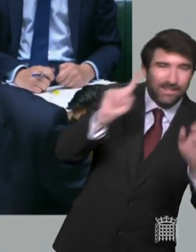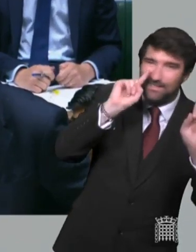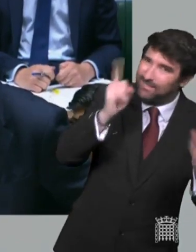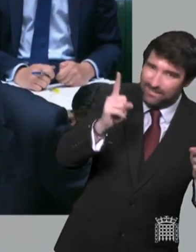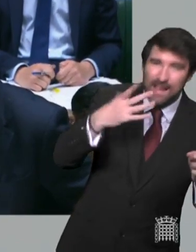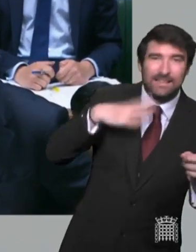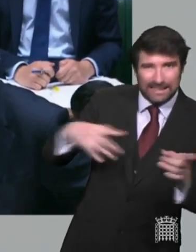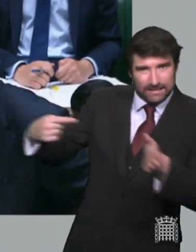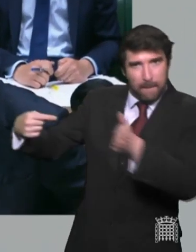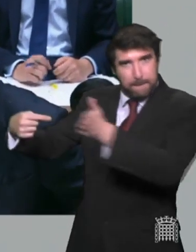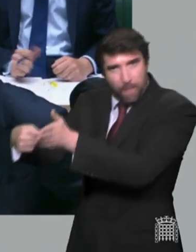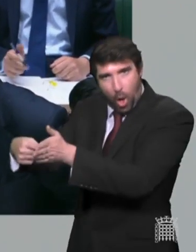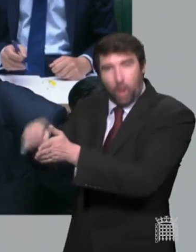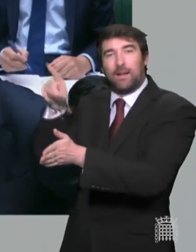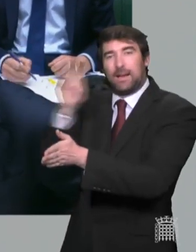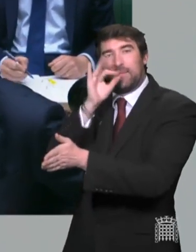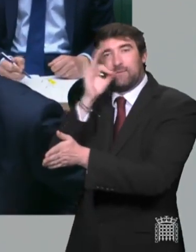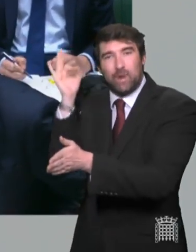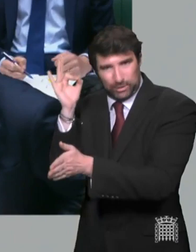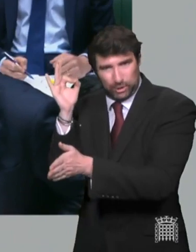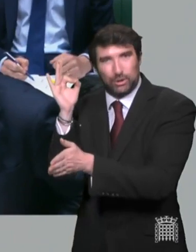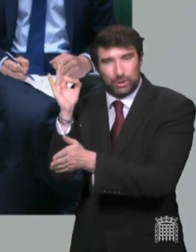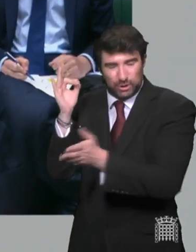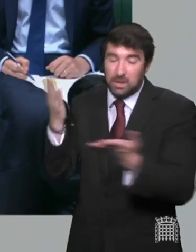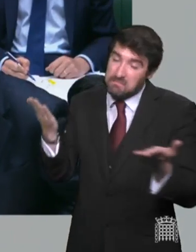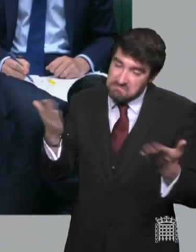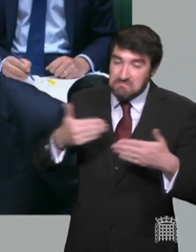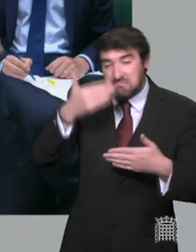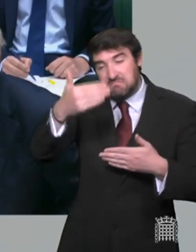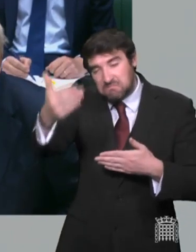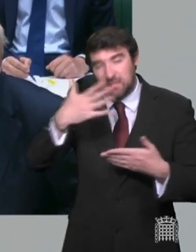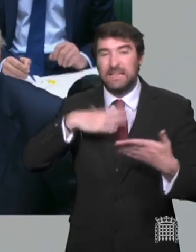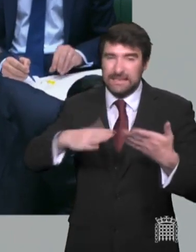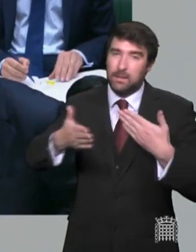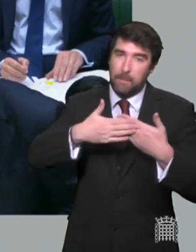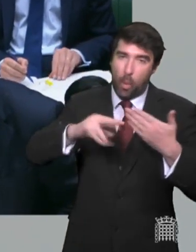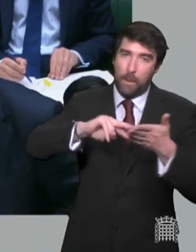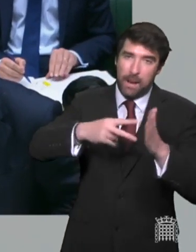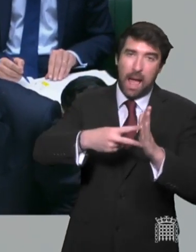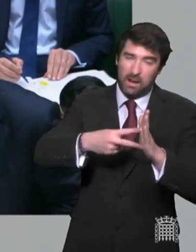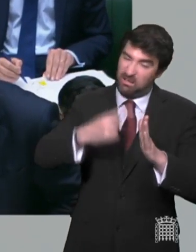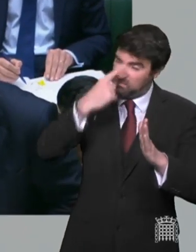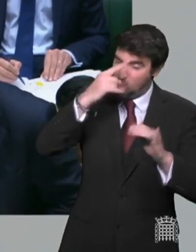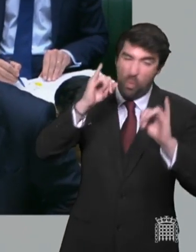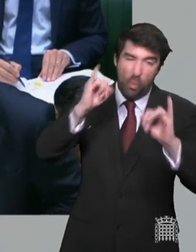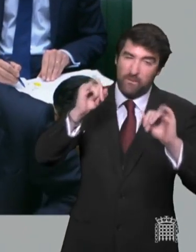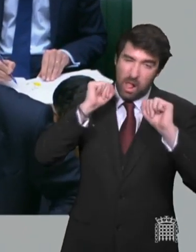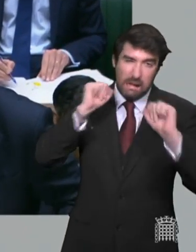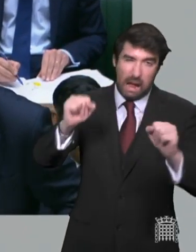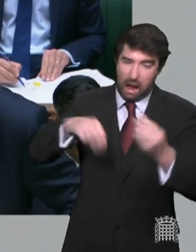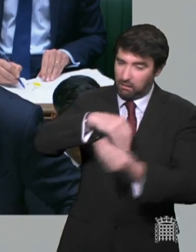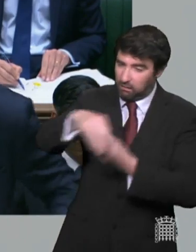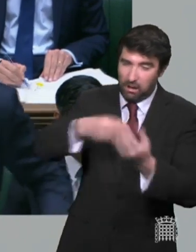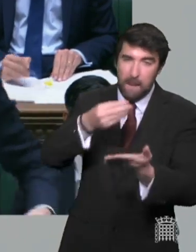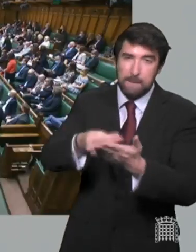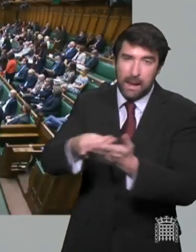have to make sure that we use every possible tactic at our disposal to stop what I think is a vile trade and a manipulation of people's